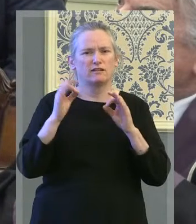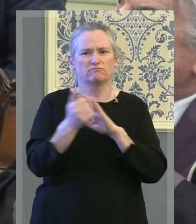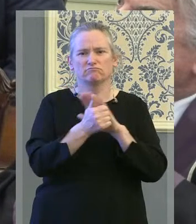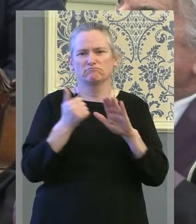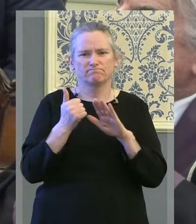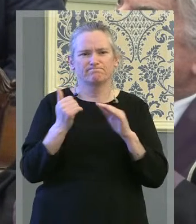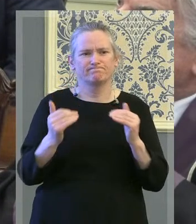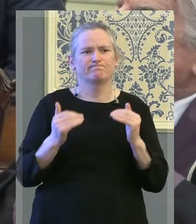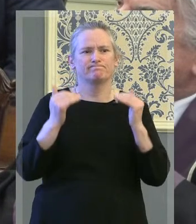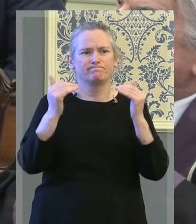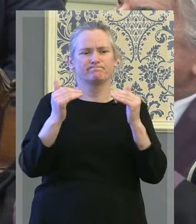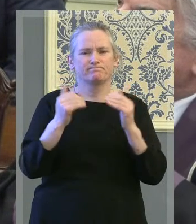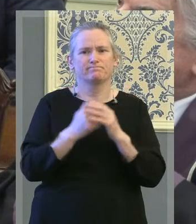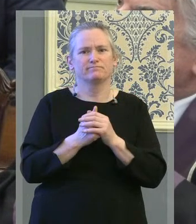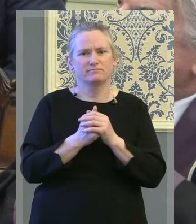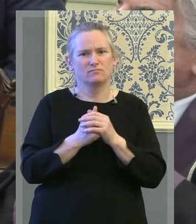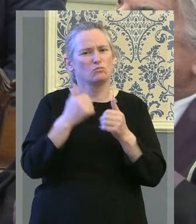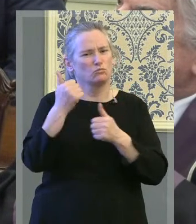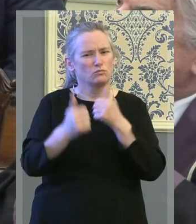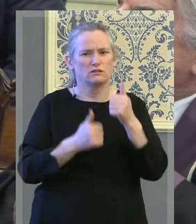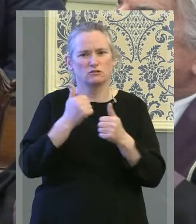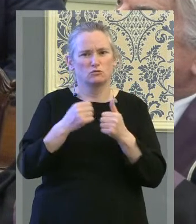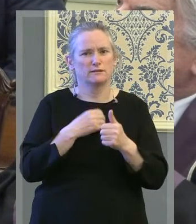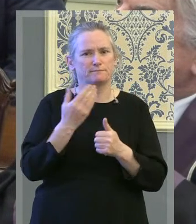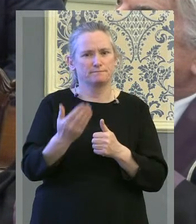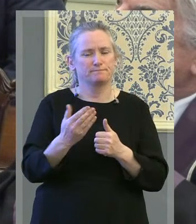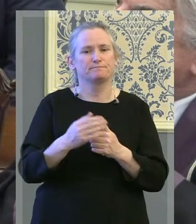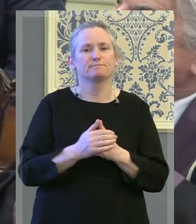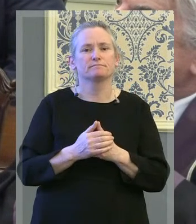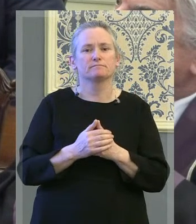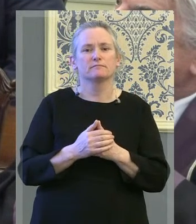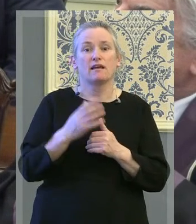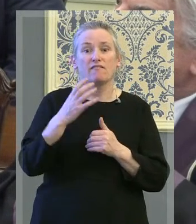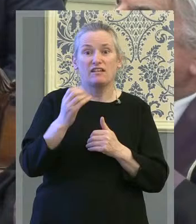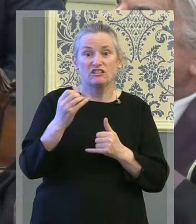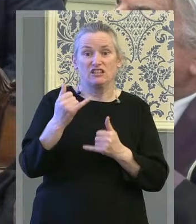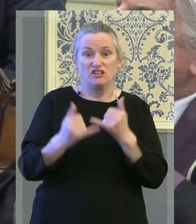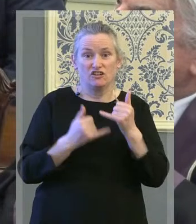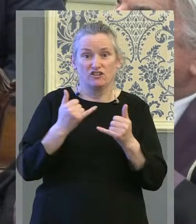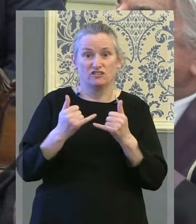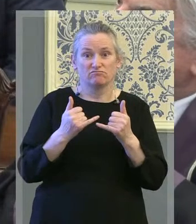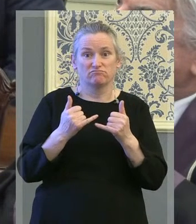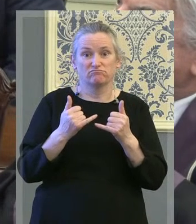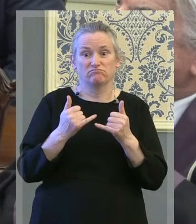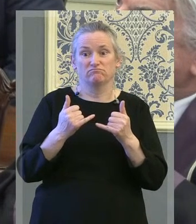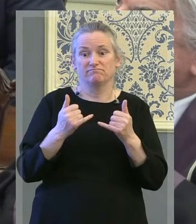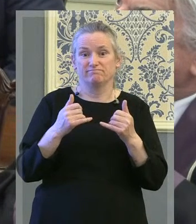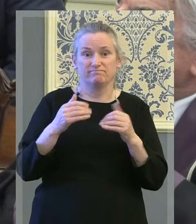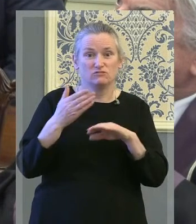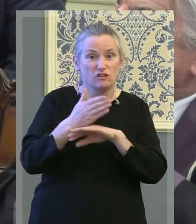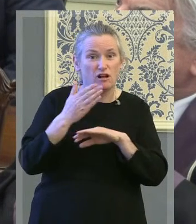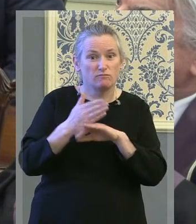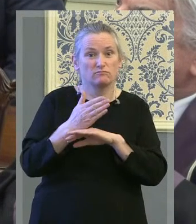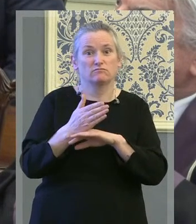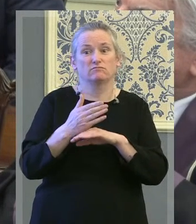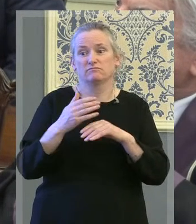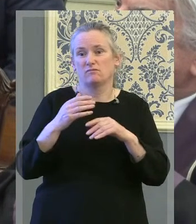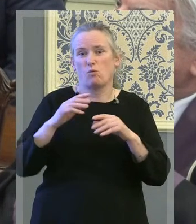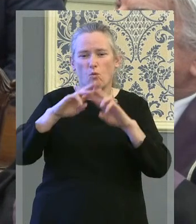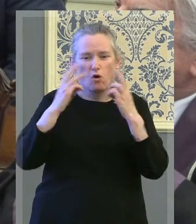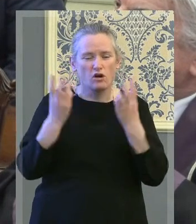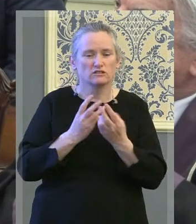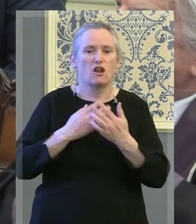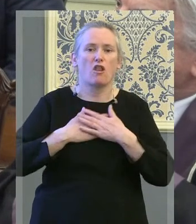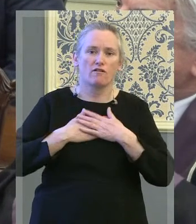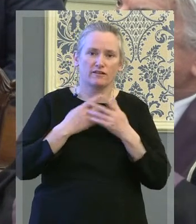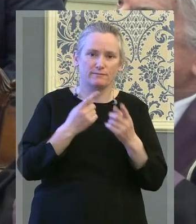earning critical acclaim. A 50-year career adorned with awards and performances around the world